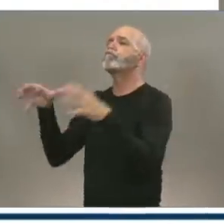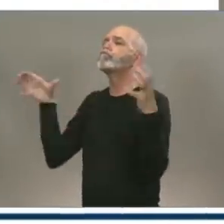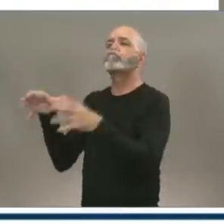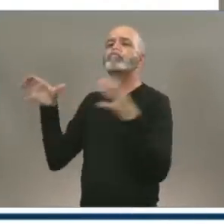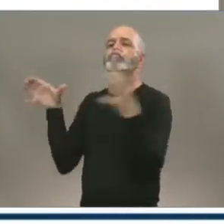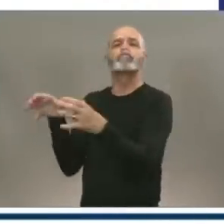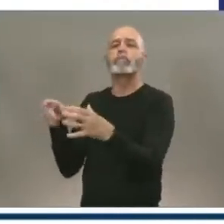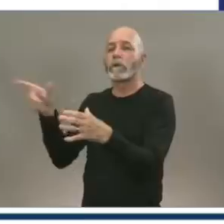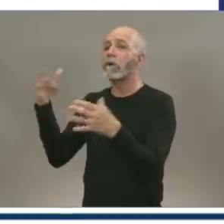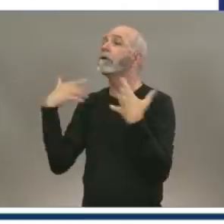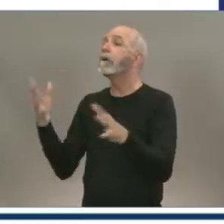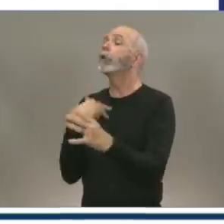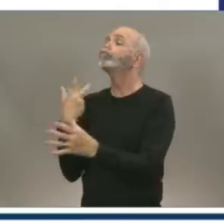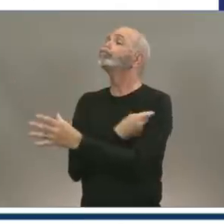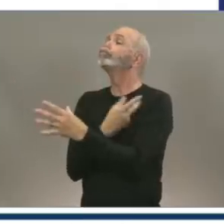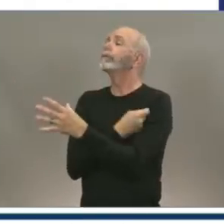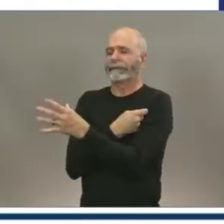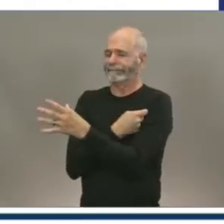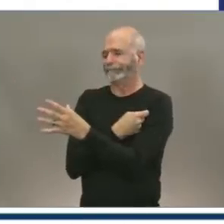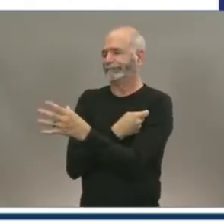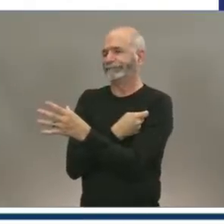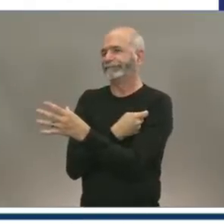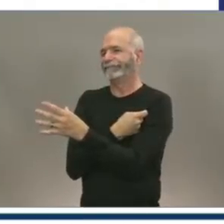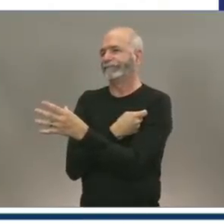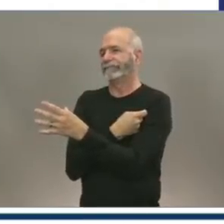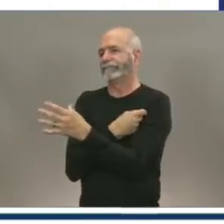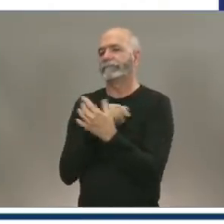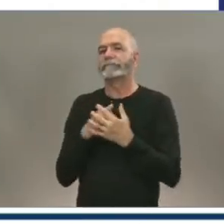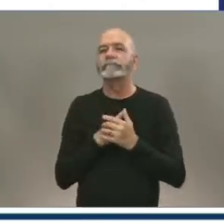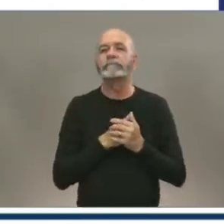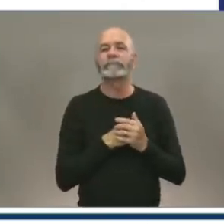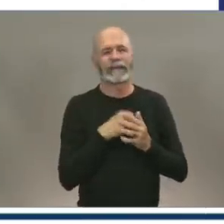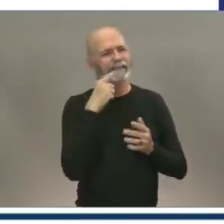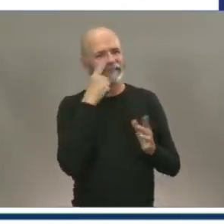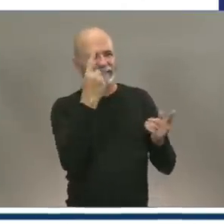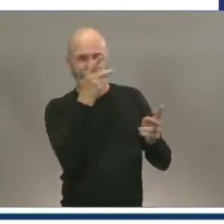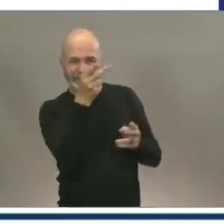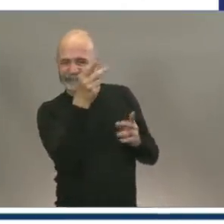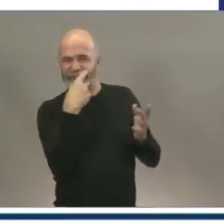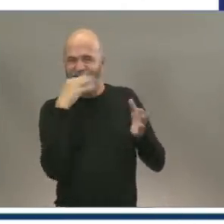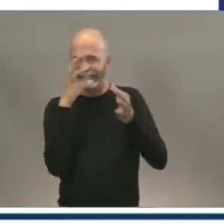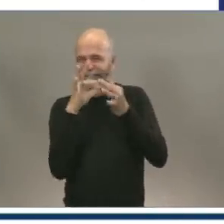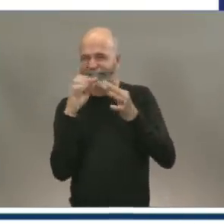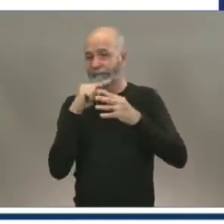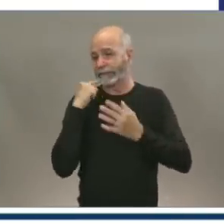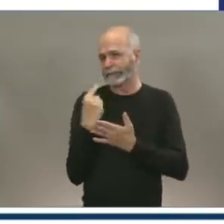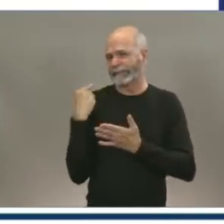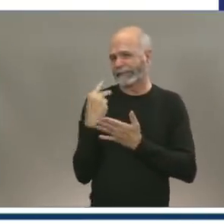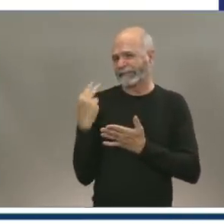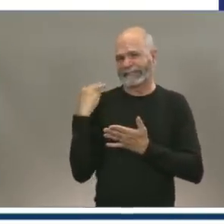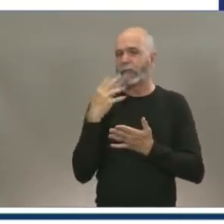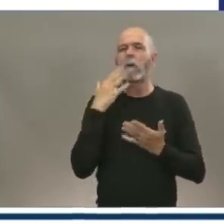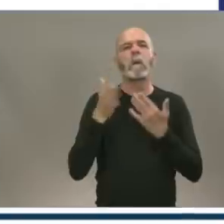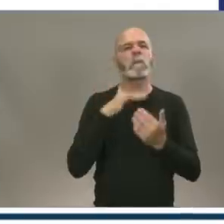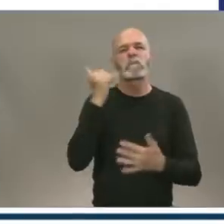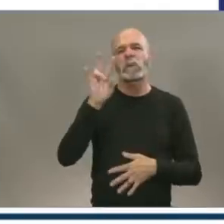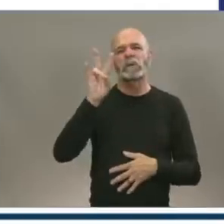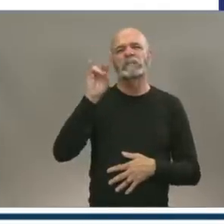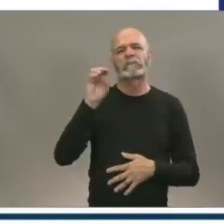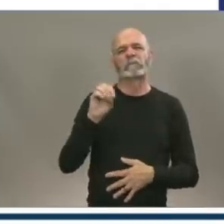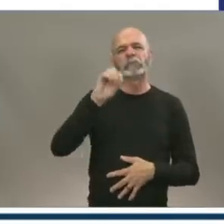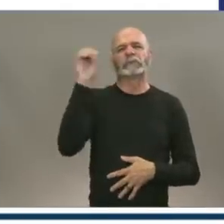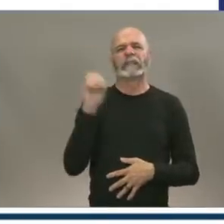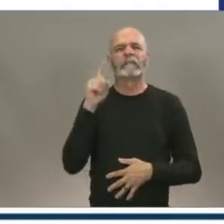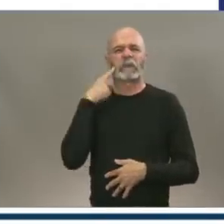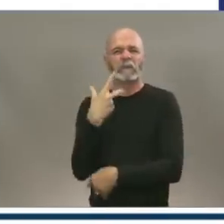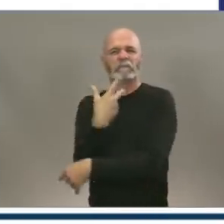done. It was either you or your deputy who told us in the last couple of weeks that that community had a 70% vaccination rate. You just said a moment ago the vaccination rate